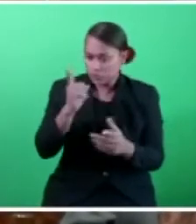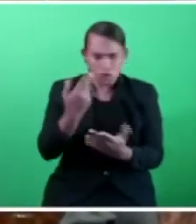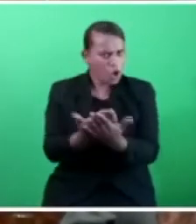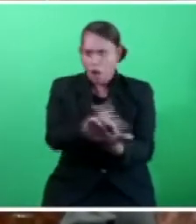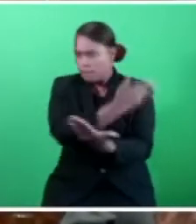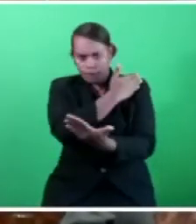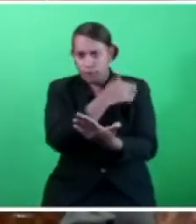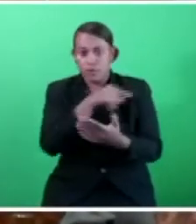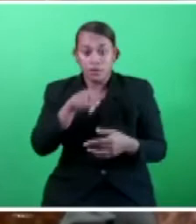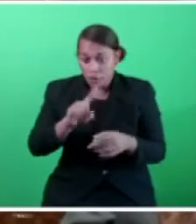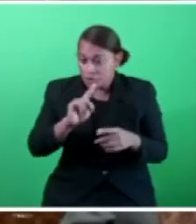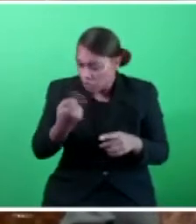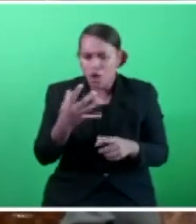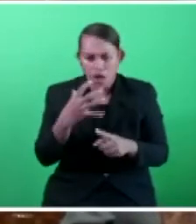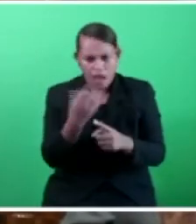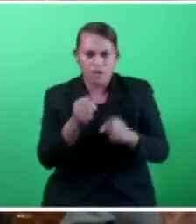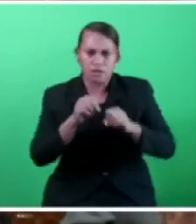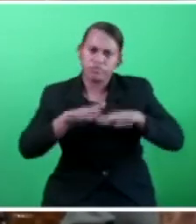already done.